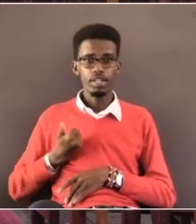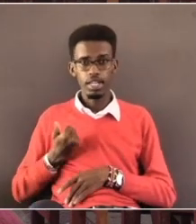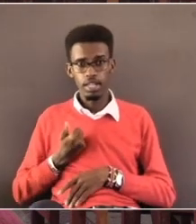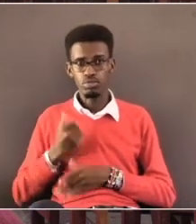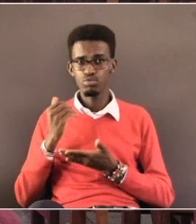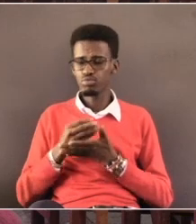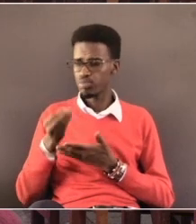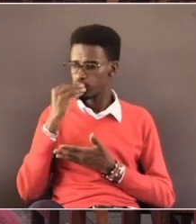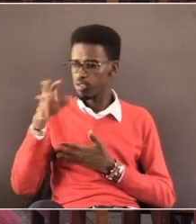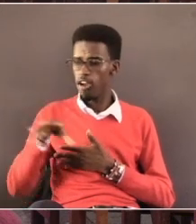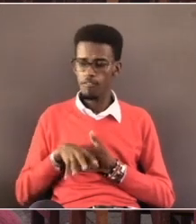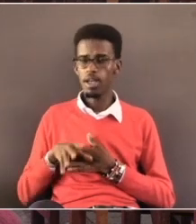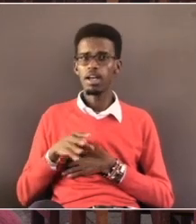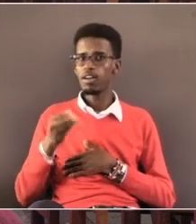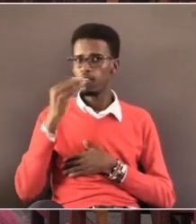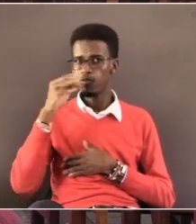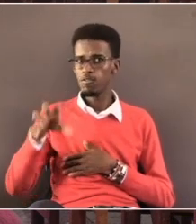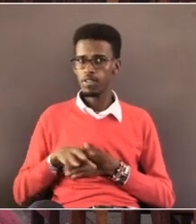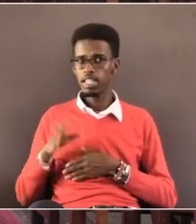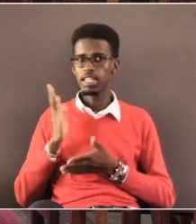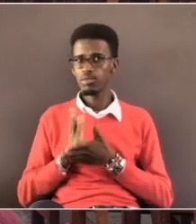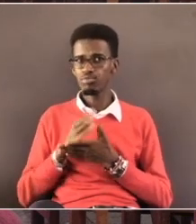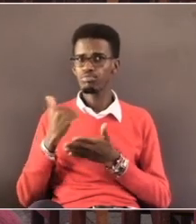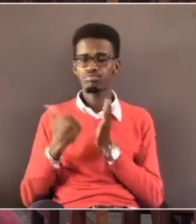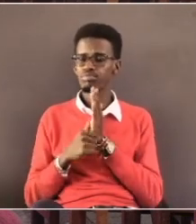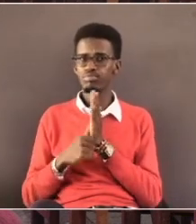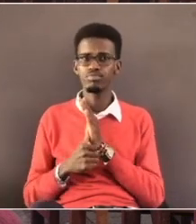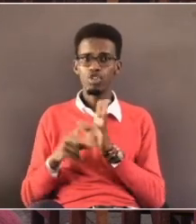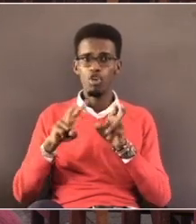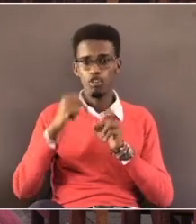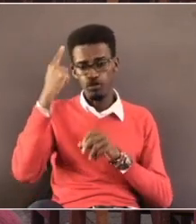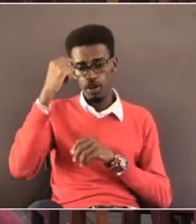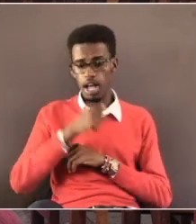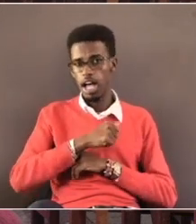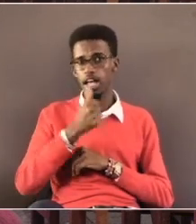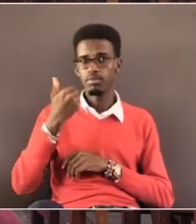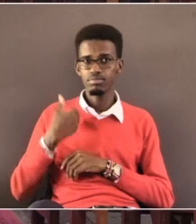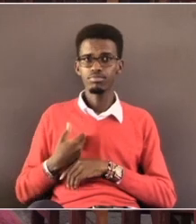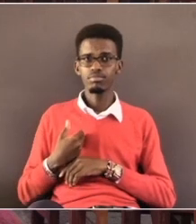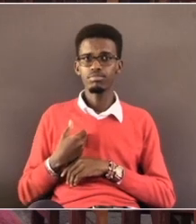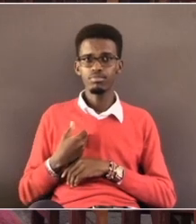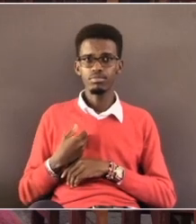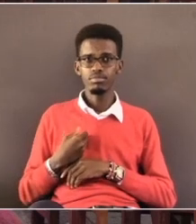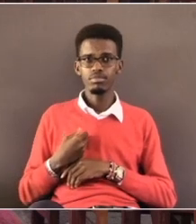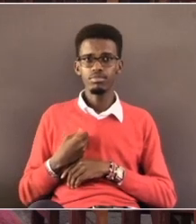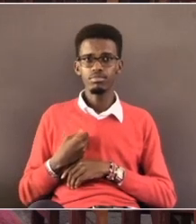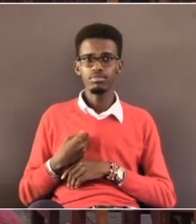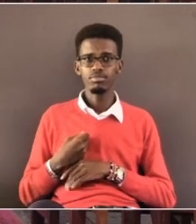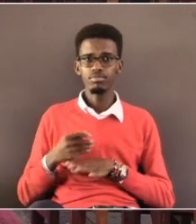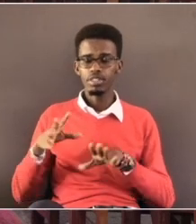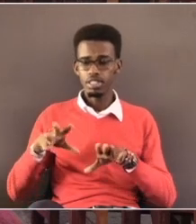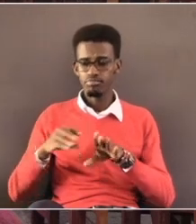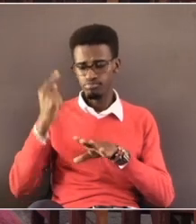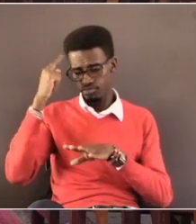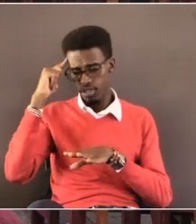amekula fea, but kama amekula fea na unaona hapa ni mchezo, tafuta mwingine, hata chana na kutafuta mwingine. Take your